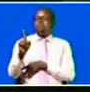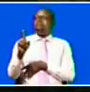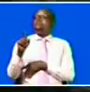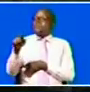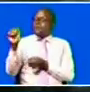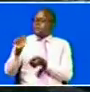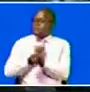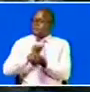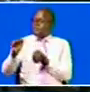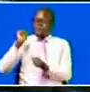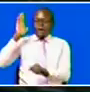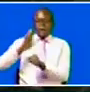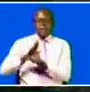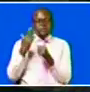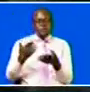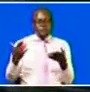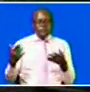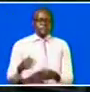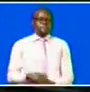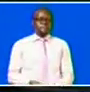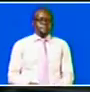would come to be realized.